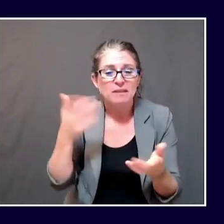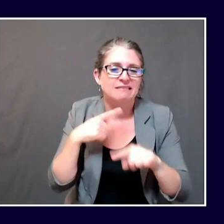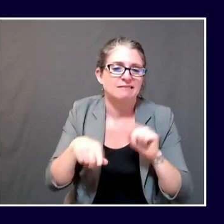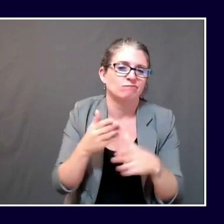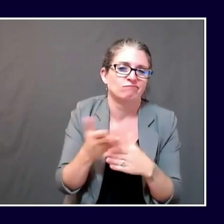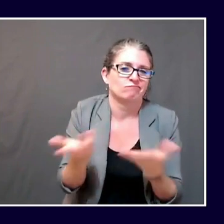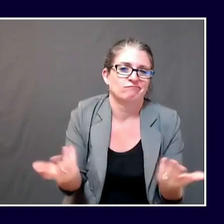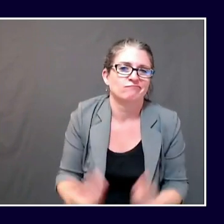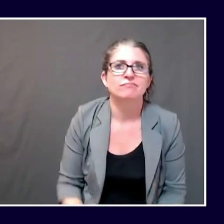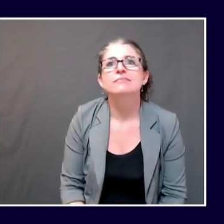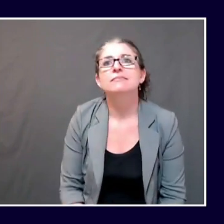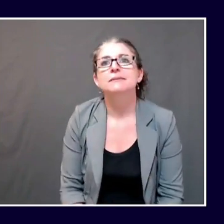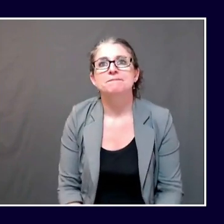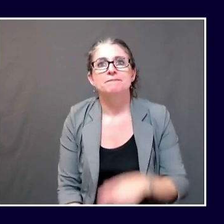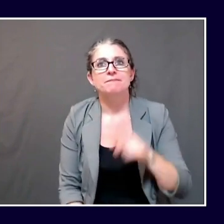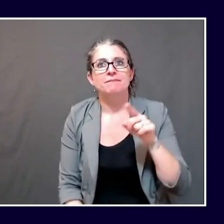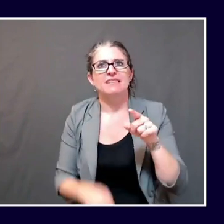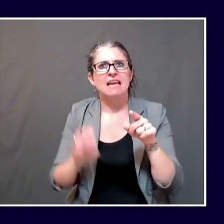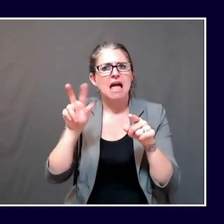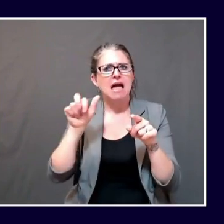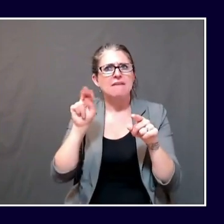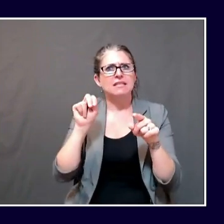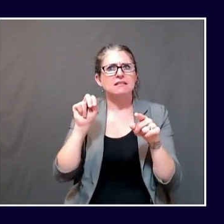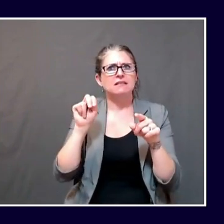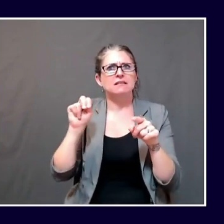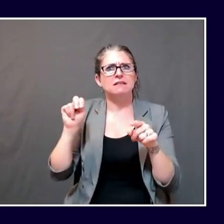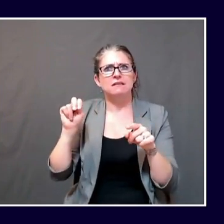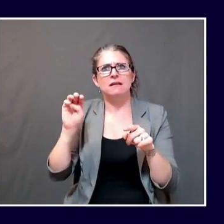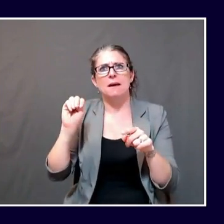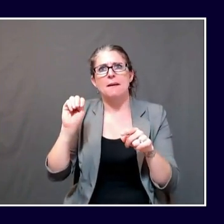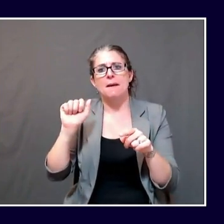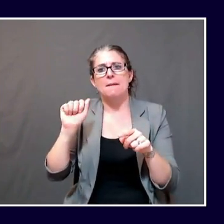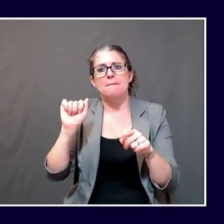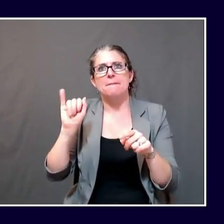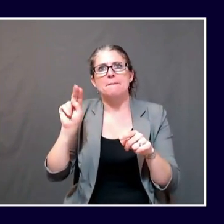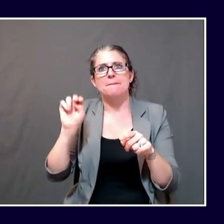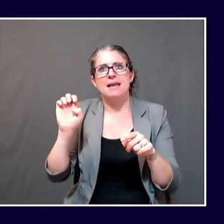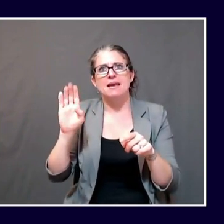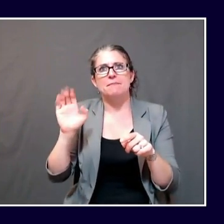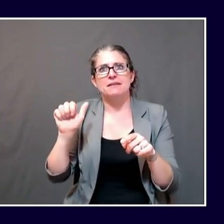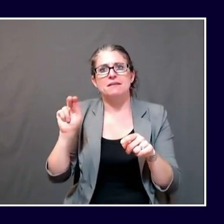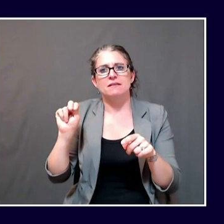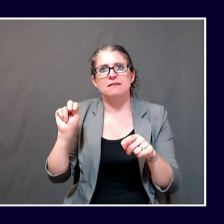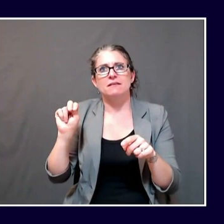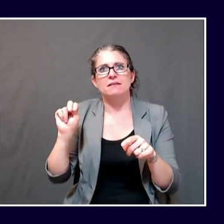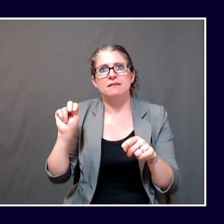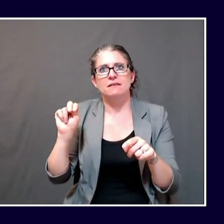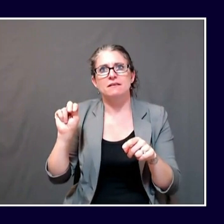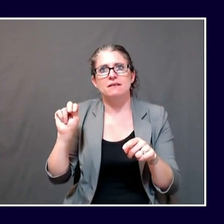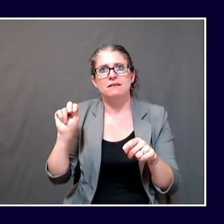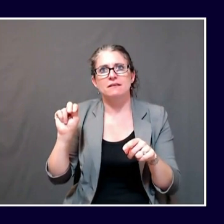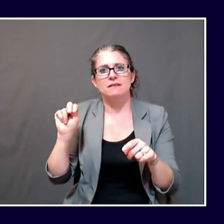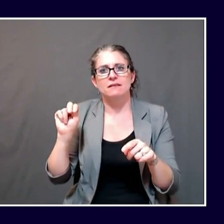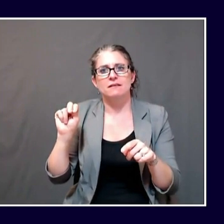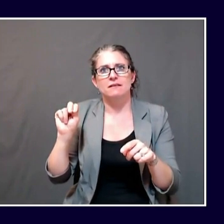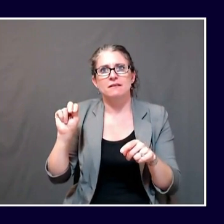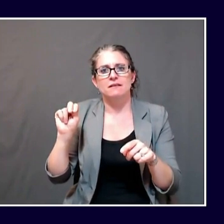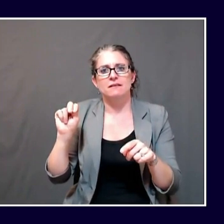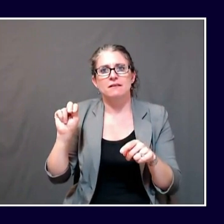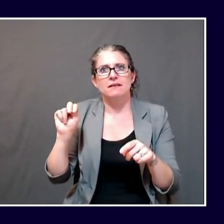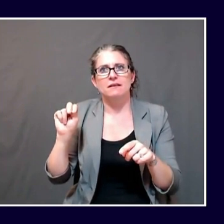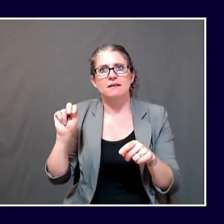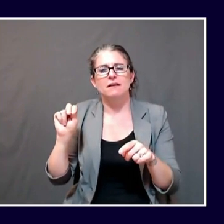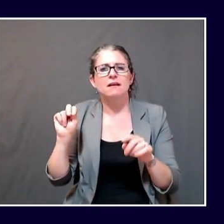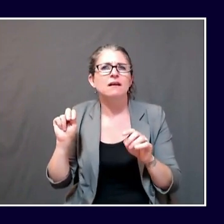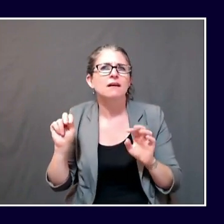racial disparity of COVID cases in Maine and what steps Maine CDC is taking to address that disparity? Sure, Evan.